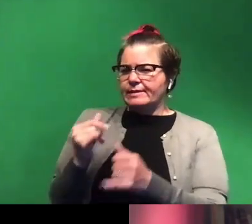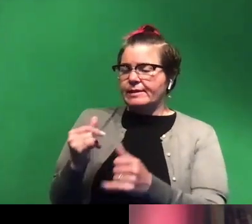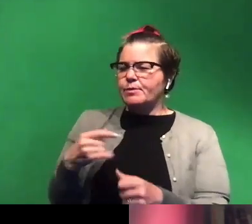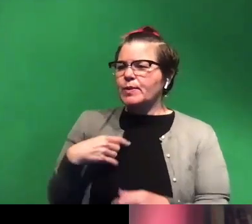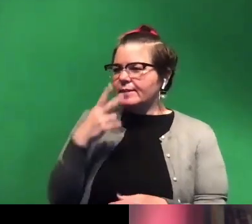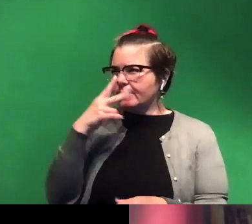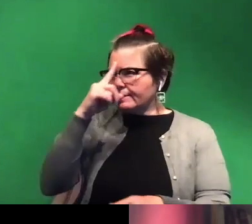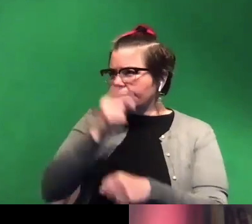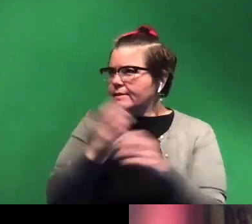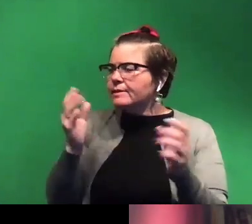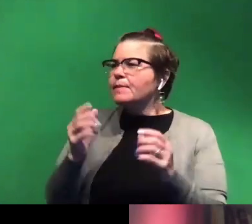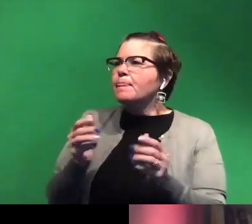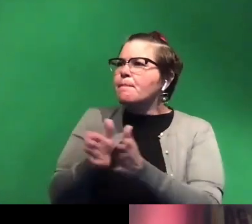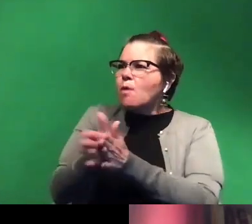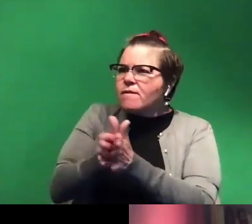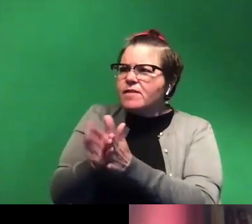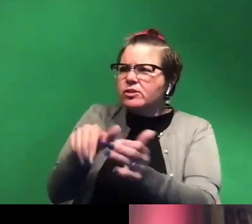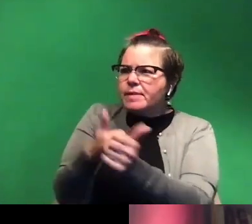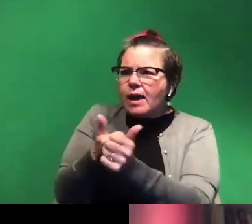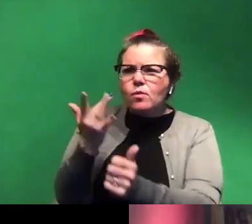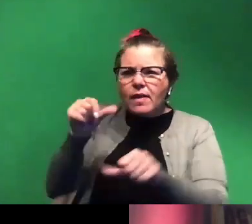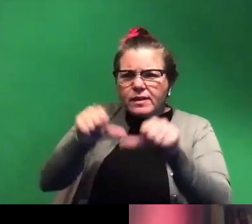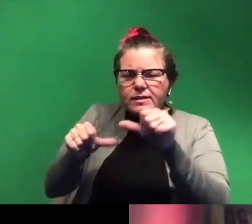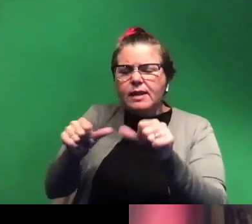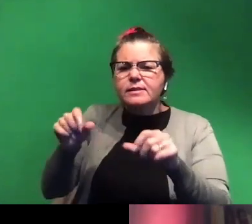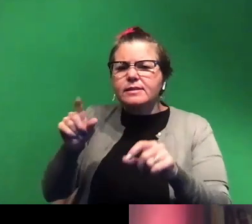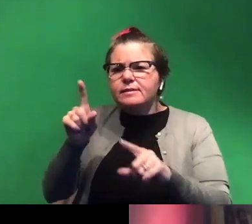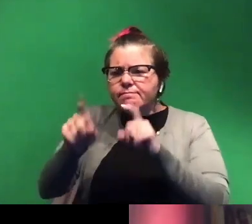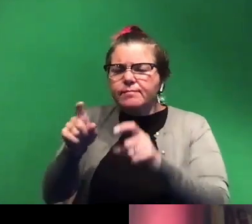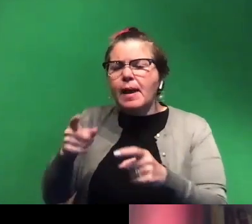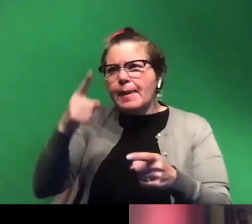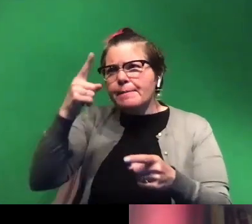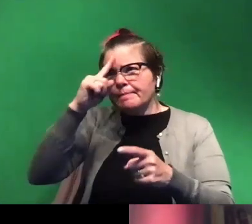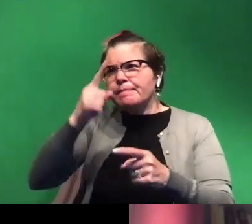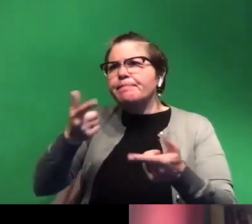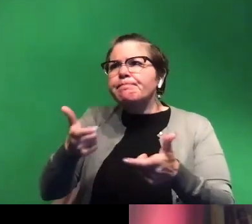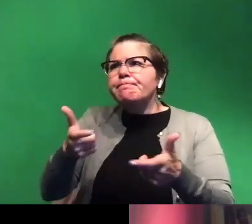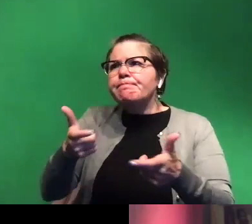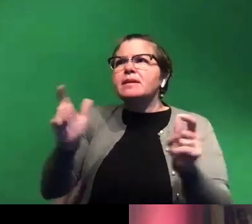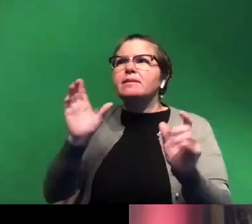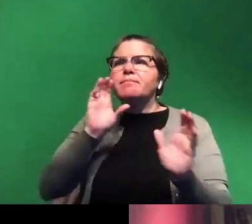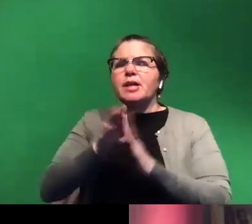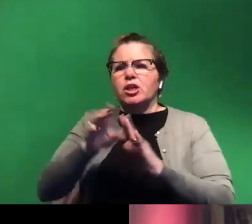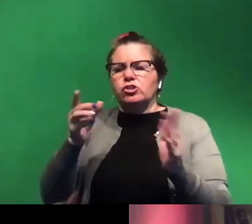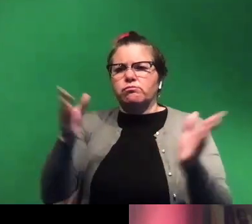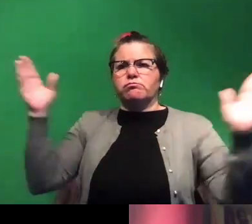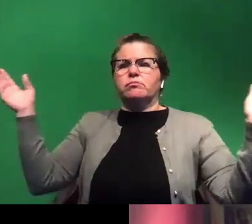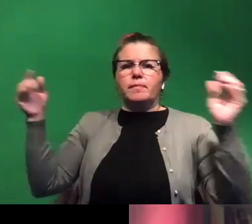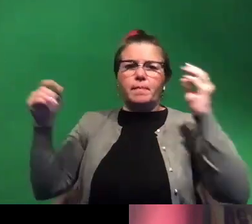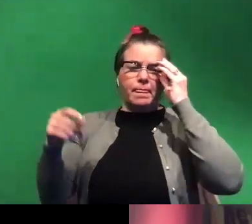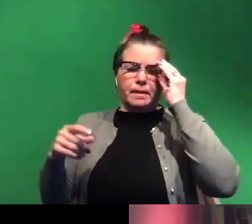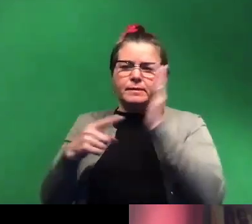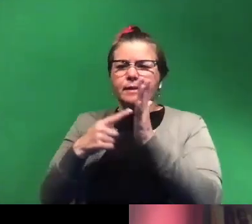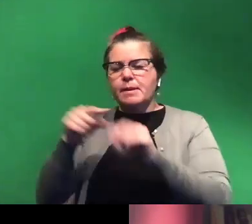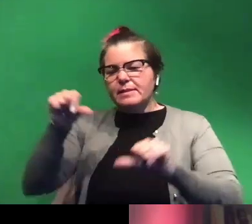like the motivation behind why the scientist is doing it and this like broader picture. Because a lot of times, like reading scientific